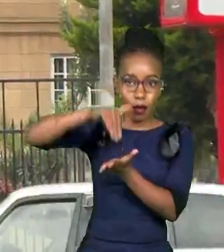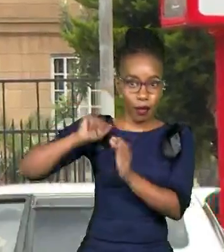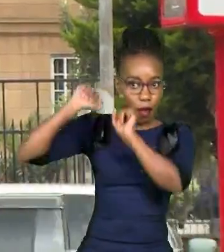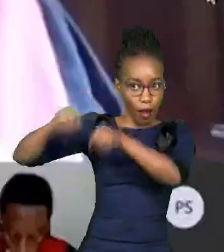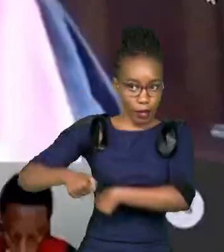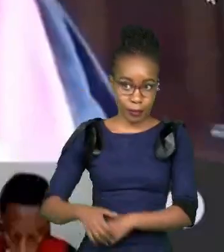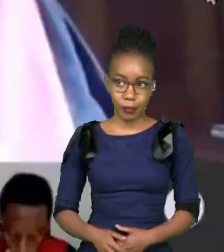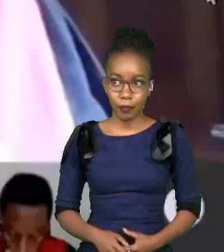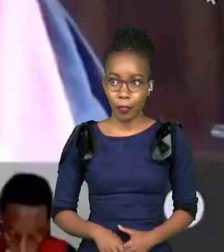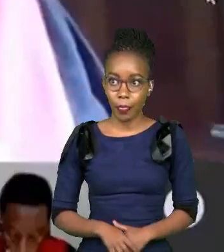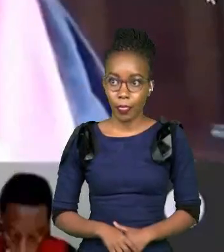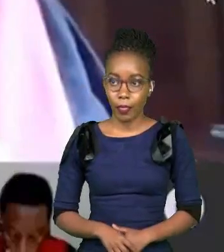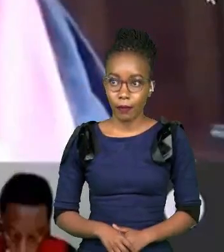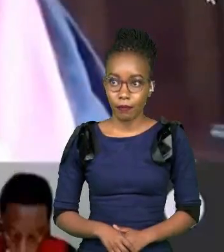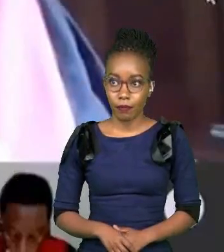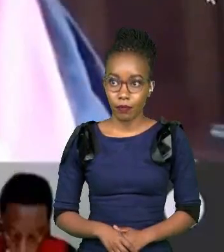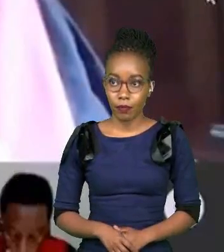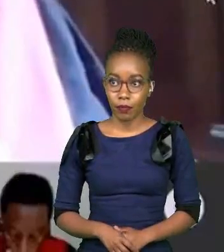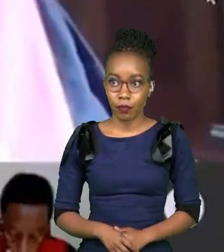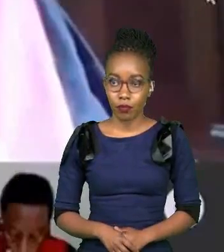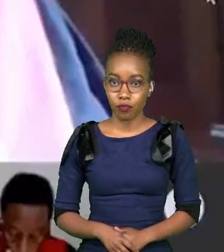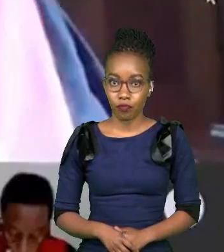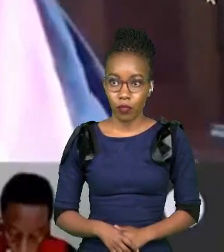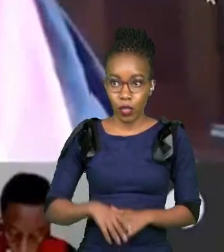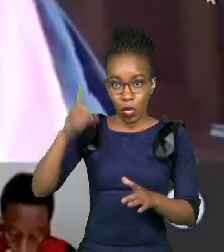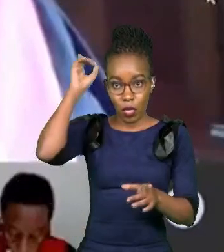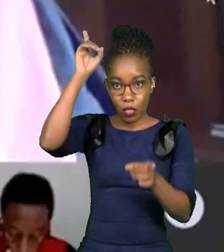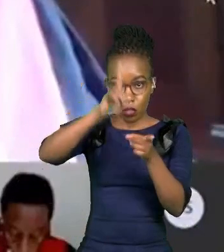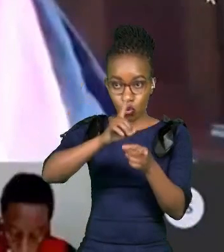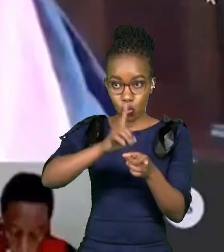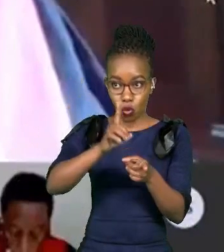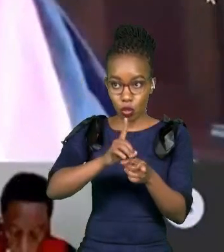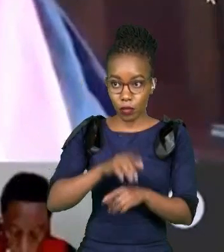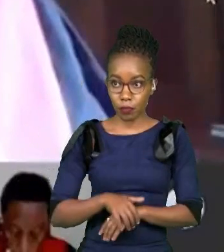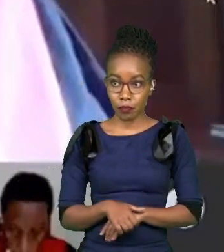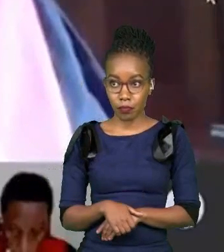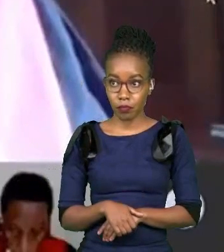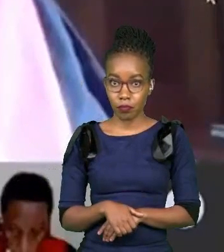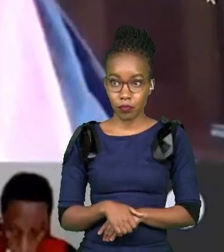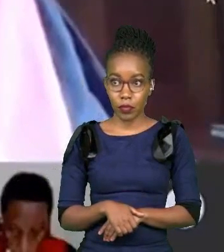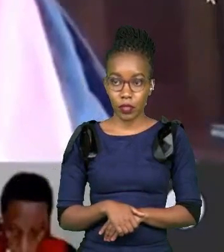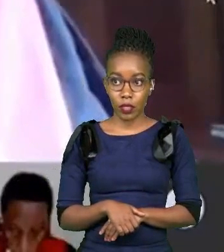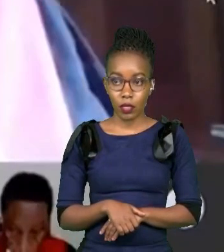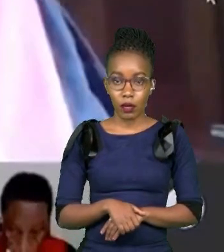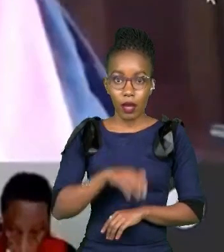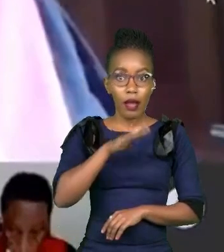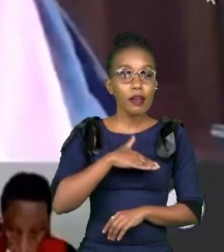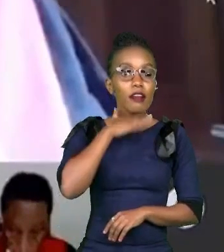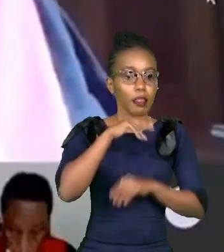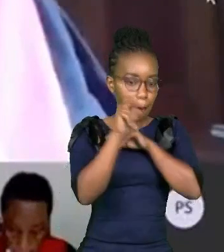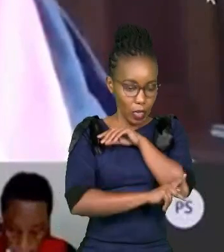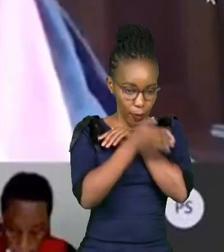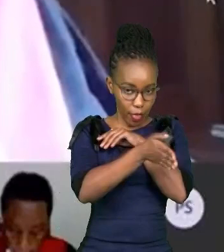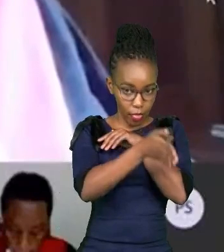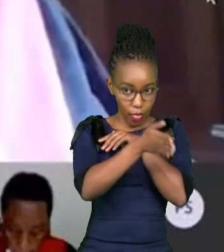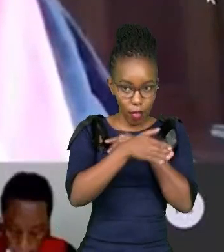hearing. For avoidance of doubt, this decision does not outrule the death penalty, which is still applicable